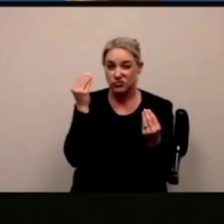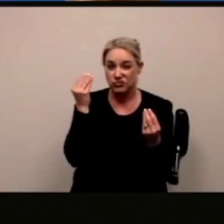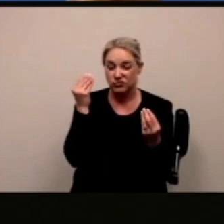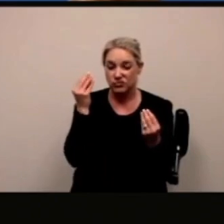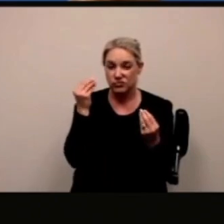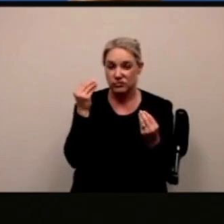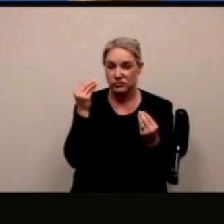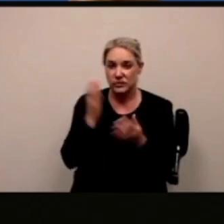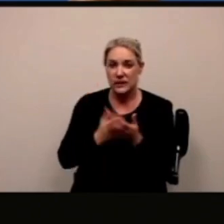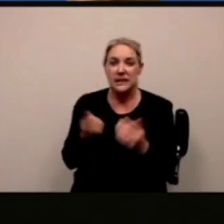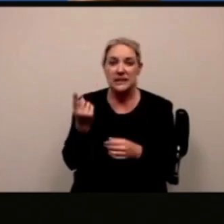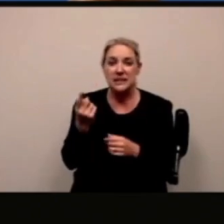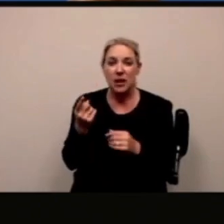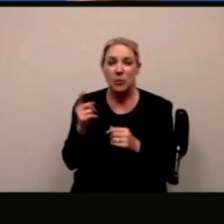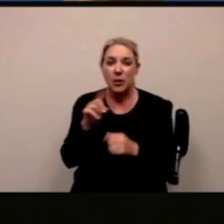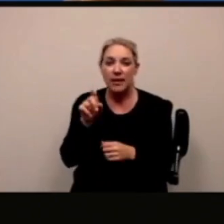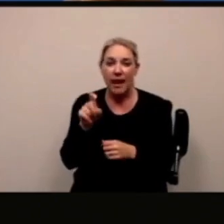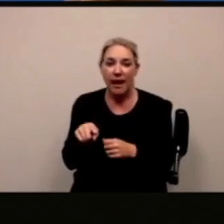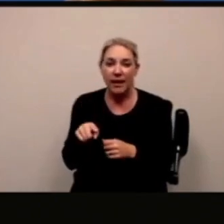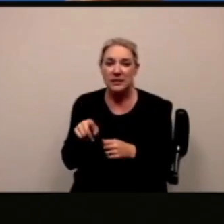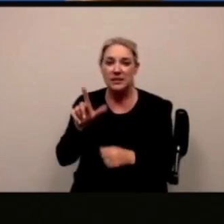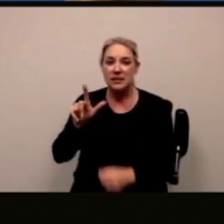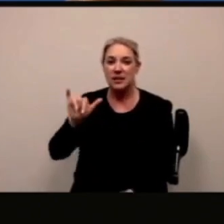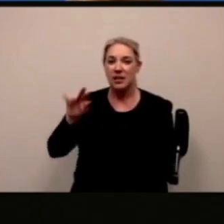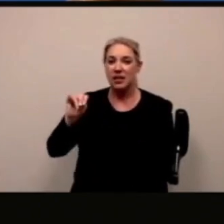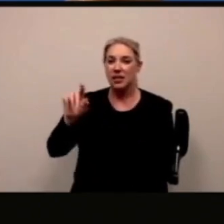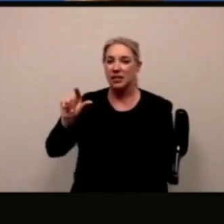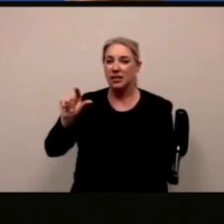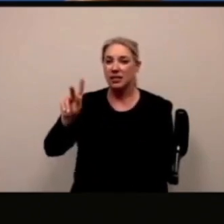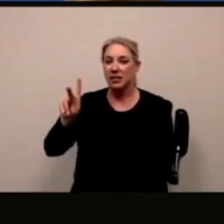Somebody's asking about linkages. So,